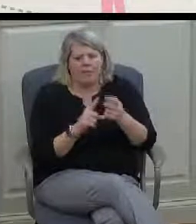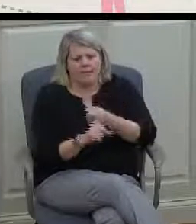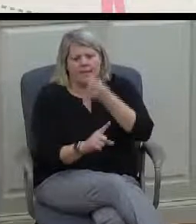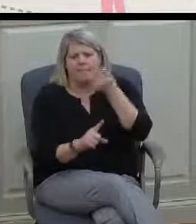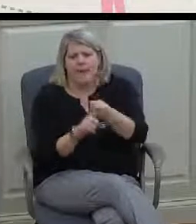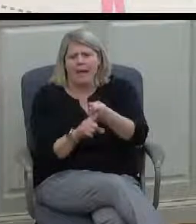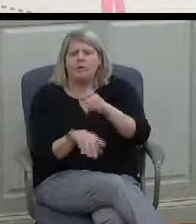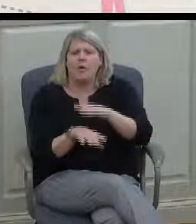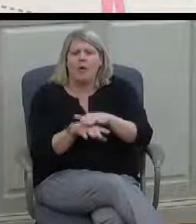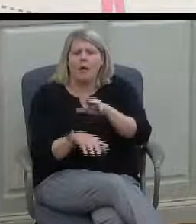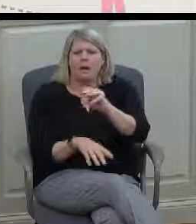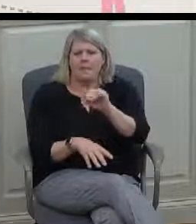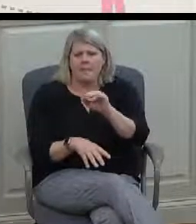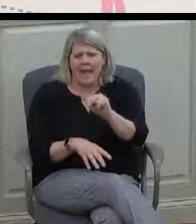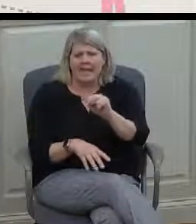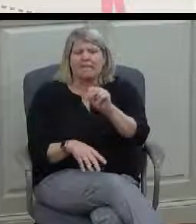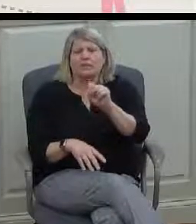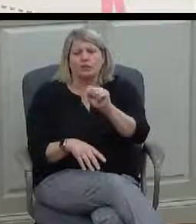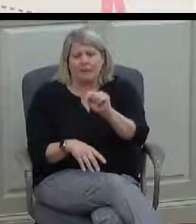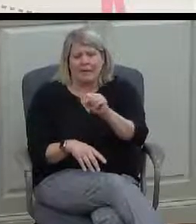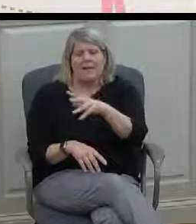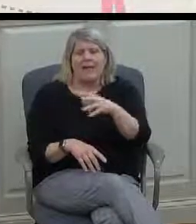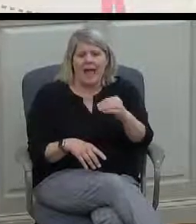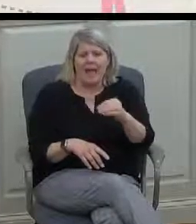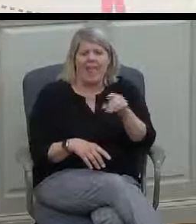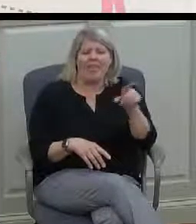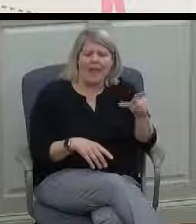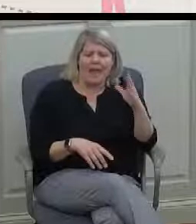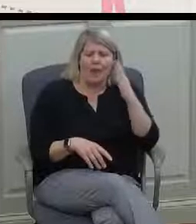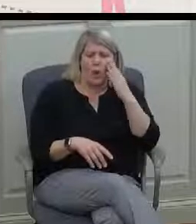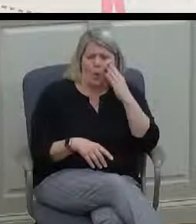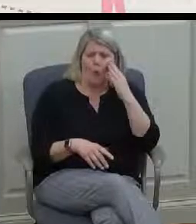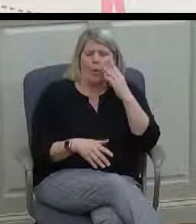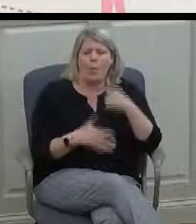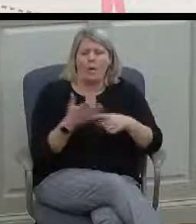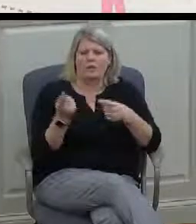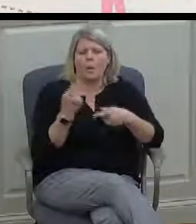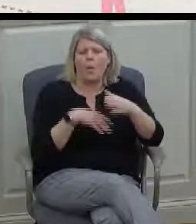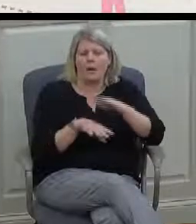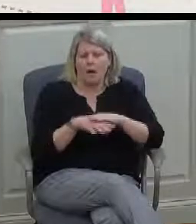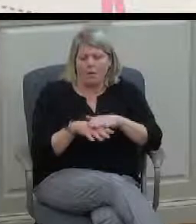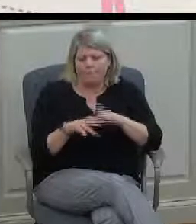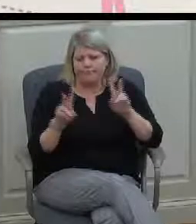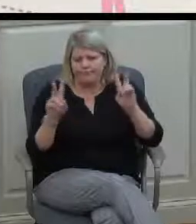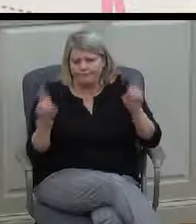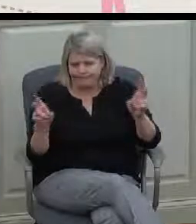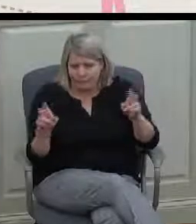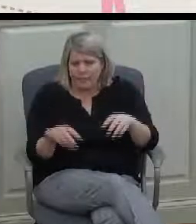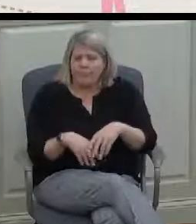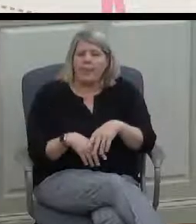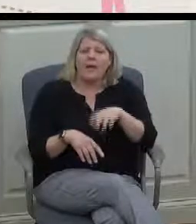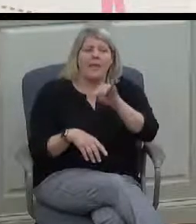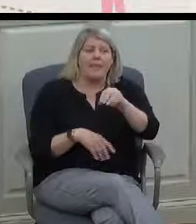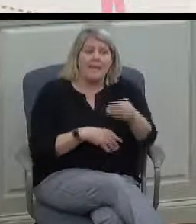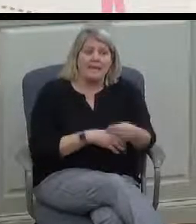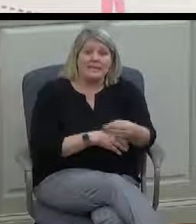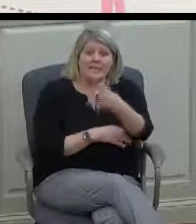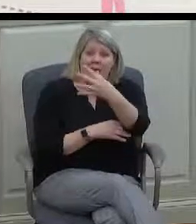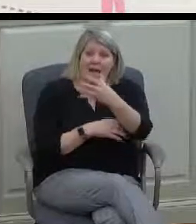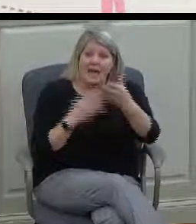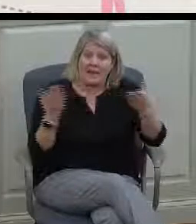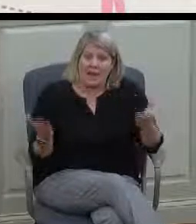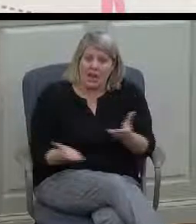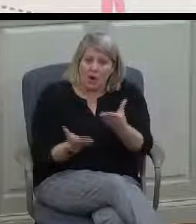KYTC. So they're aware of what's going on. The slide here, so this